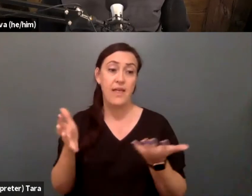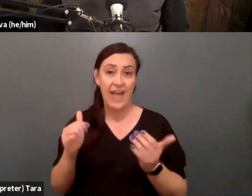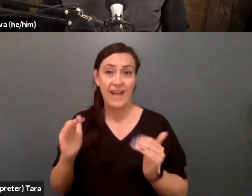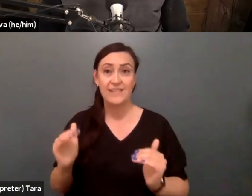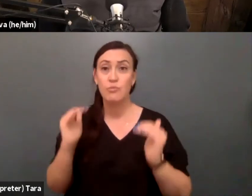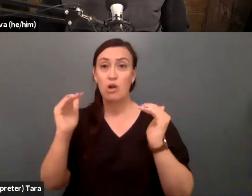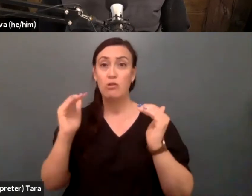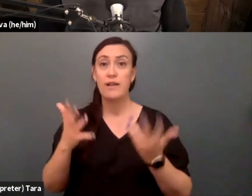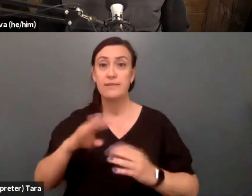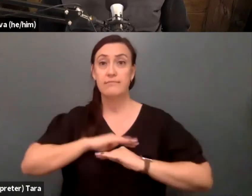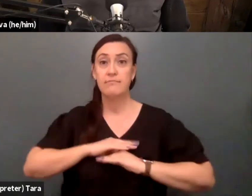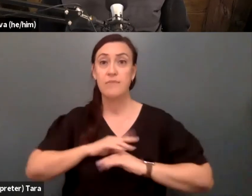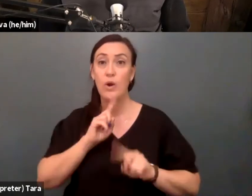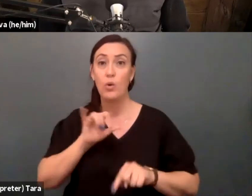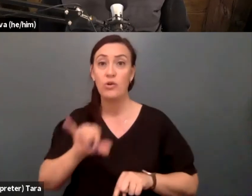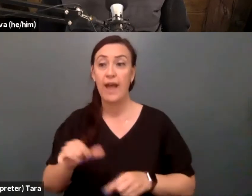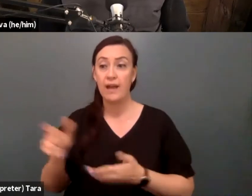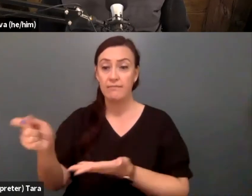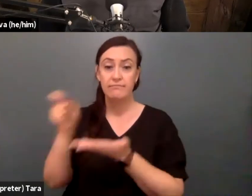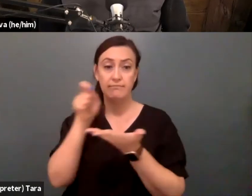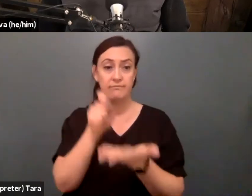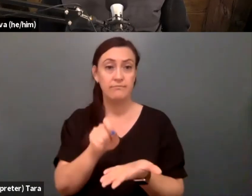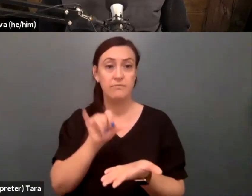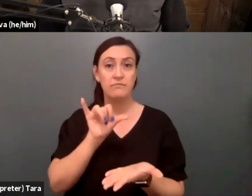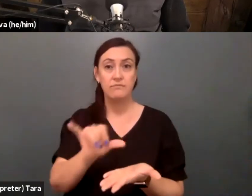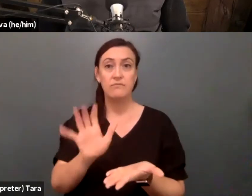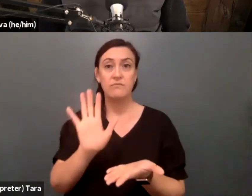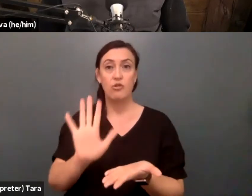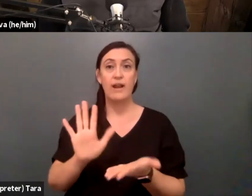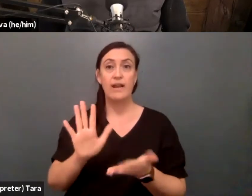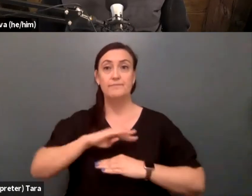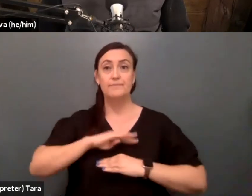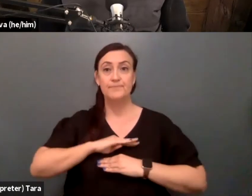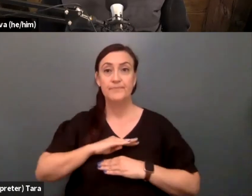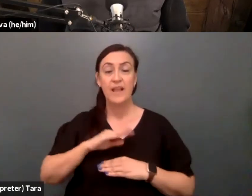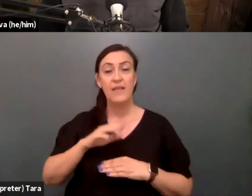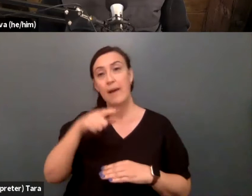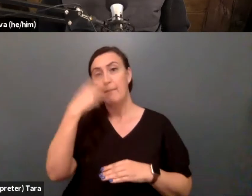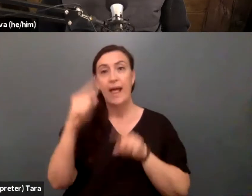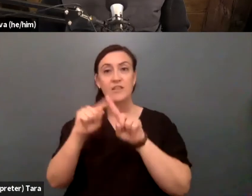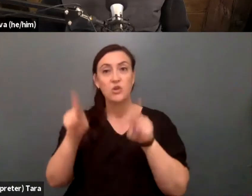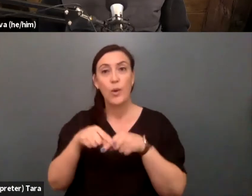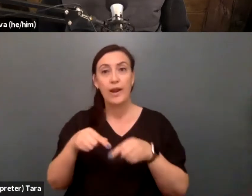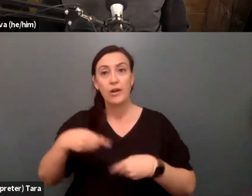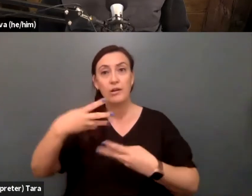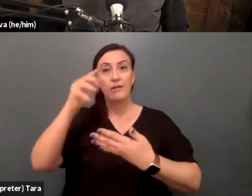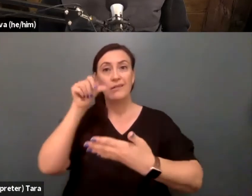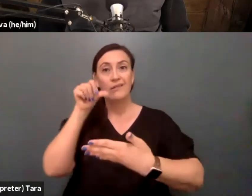we ordered. That Black Square is the progress that we ordered. So,